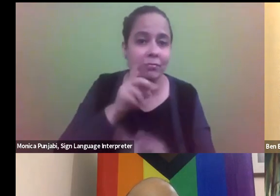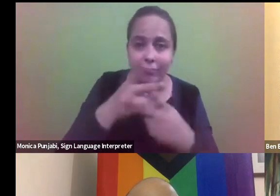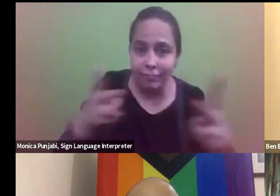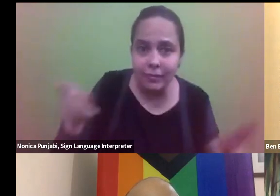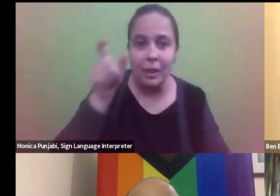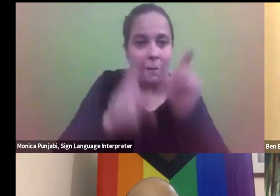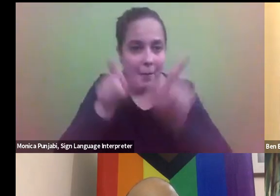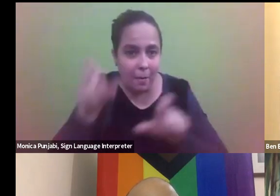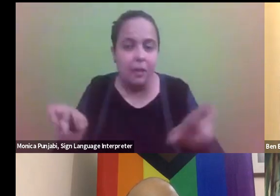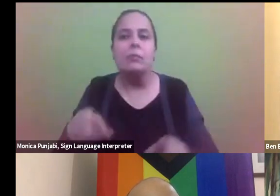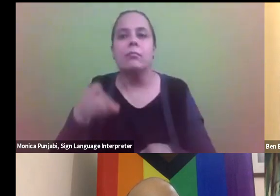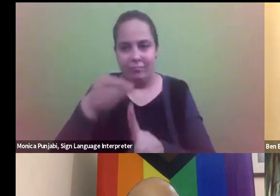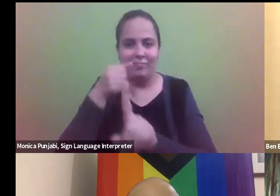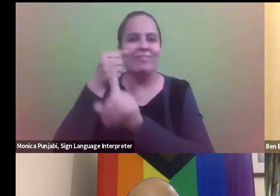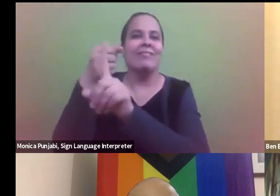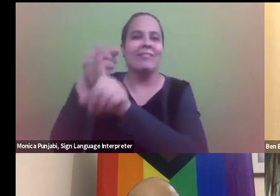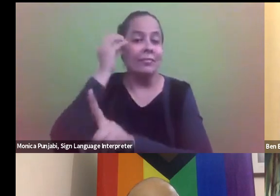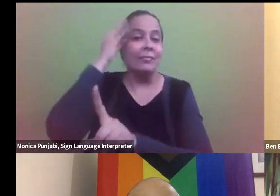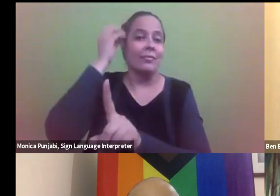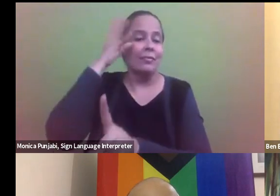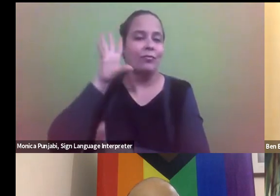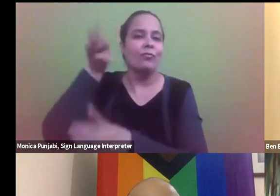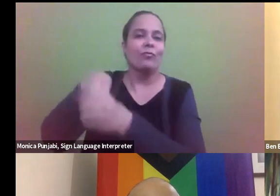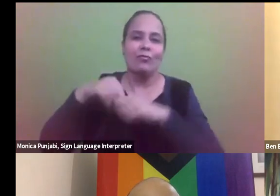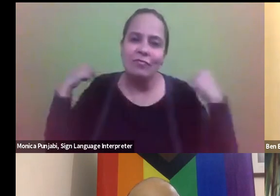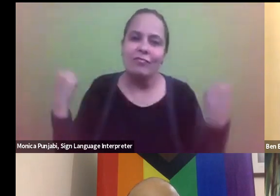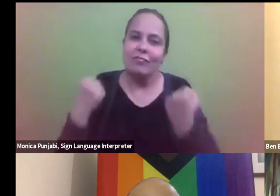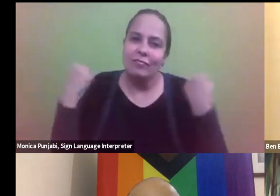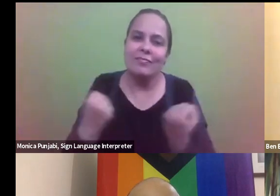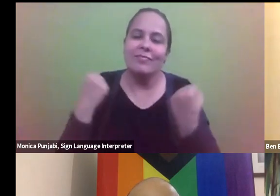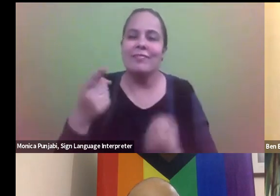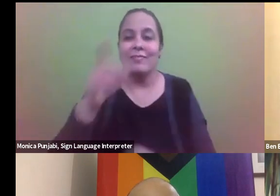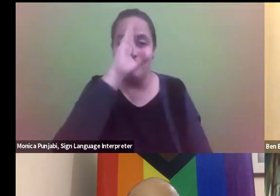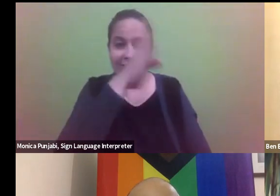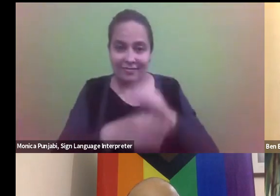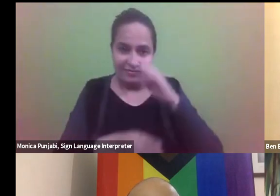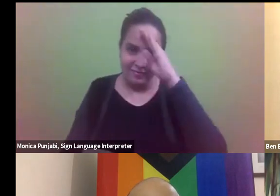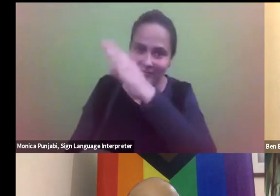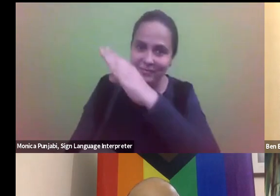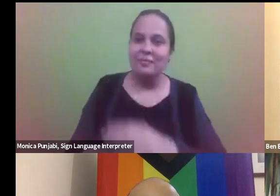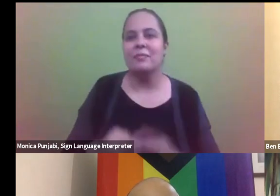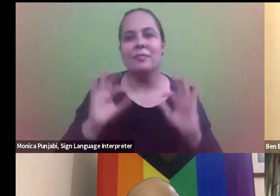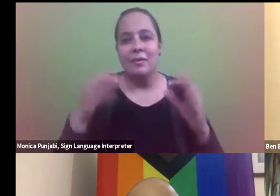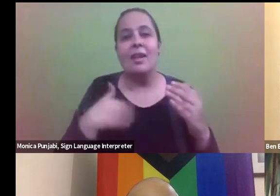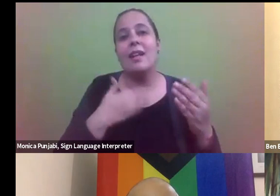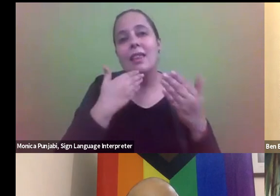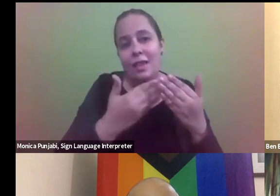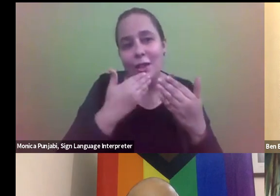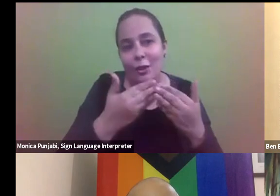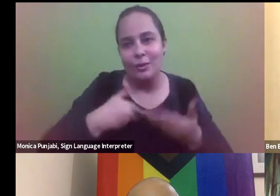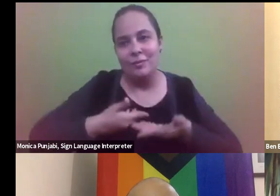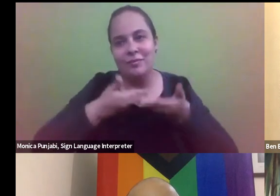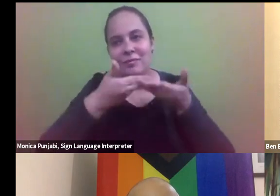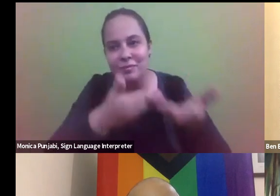Hi, Ben. Nice Hi. to see you. Nice to see you too. Thank you for having me, for the